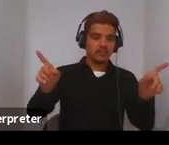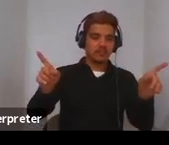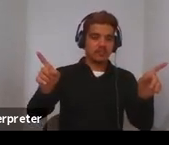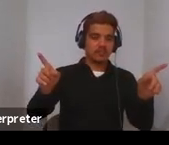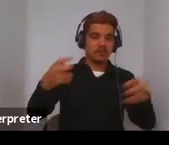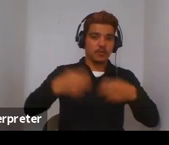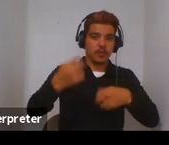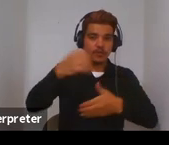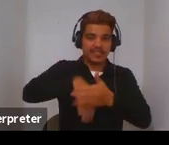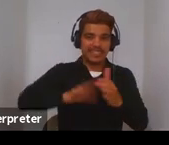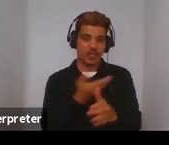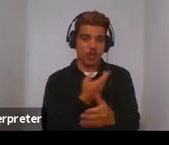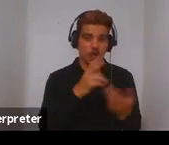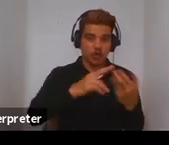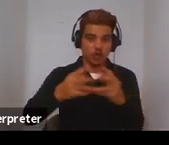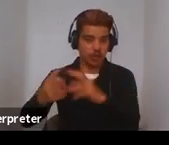community. So